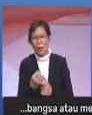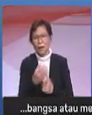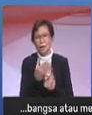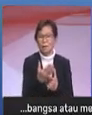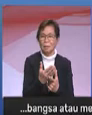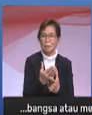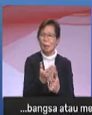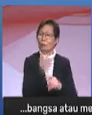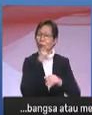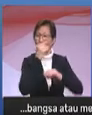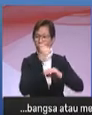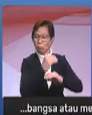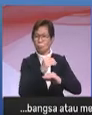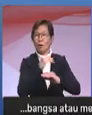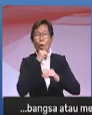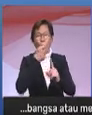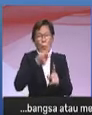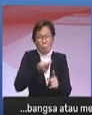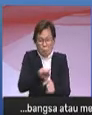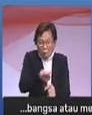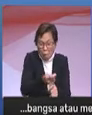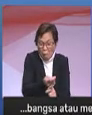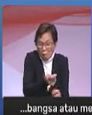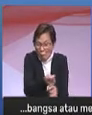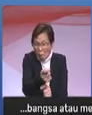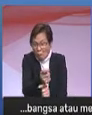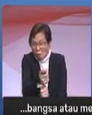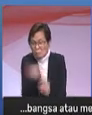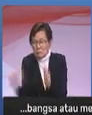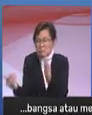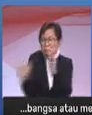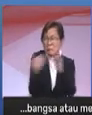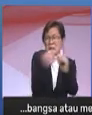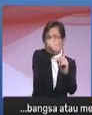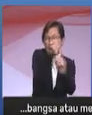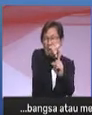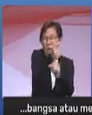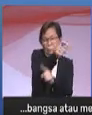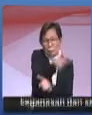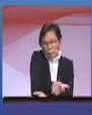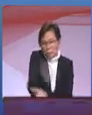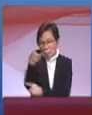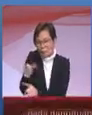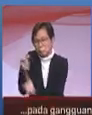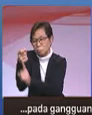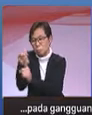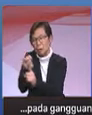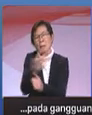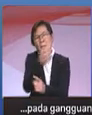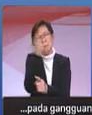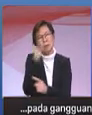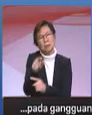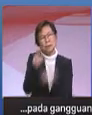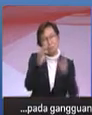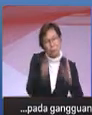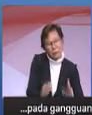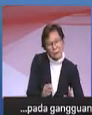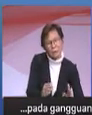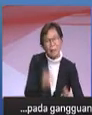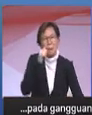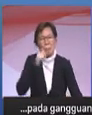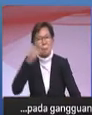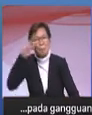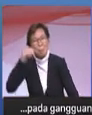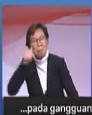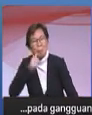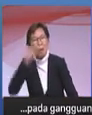not limited to harassment and threats against a person or person based on their race, gender,